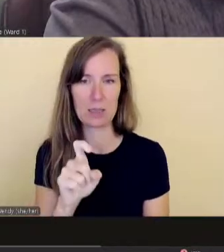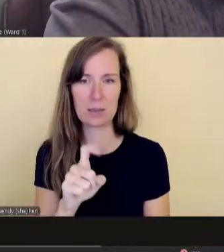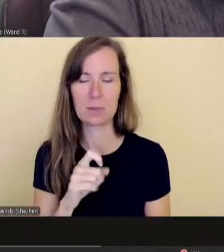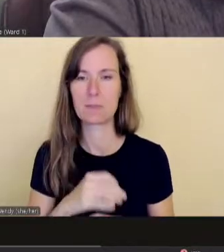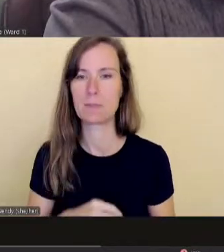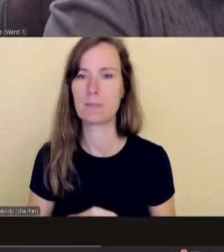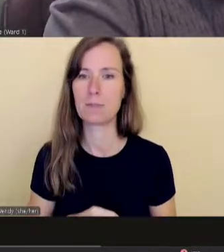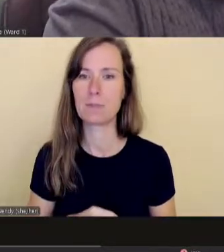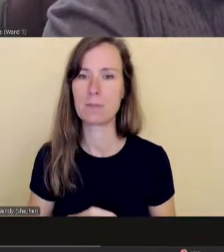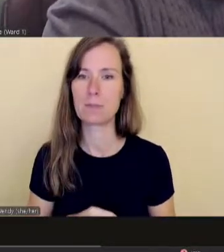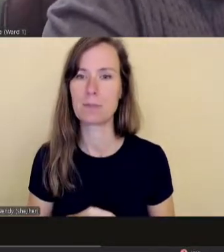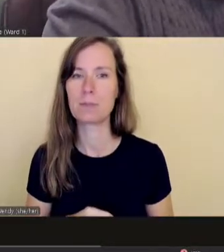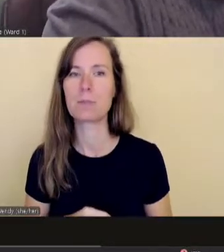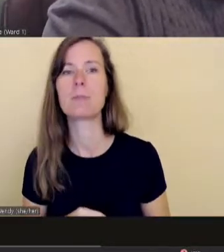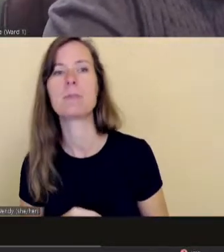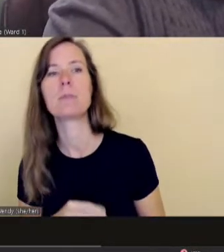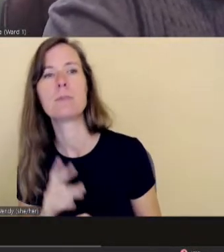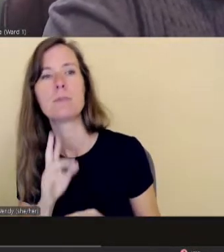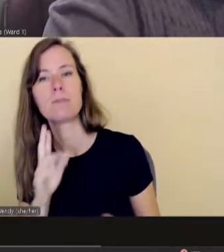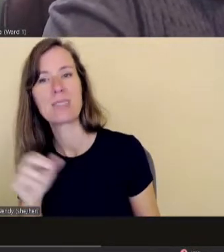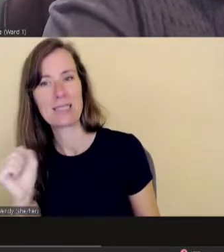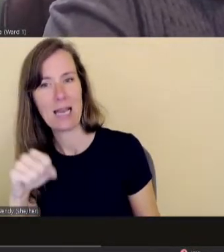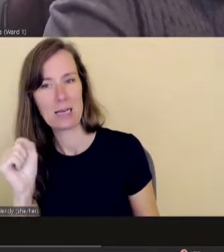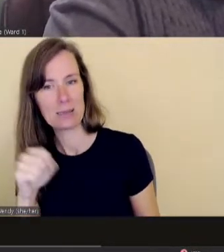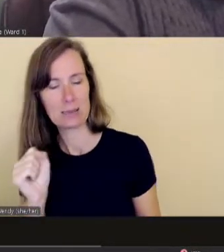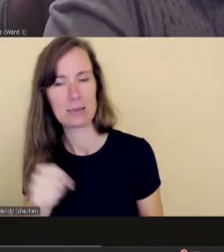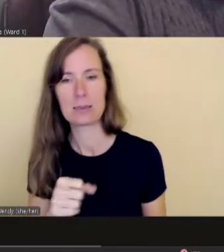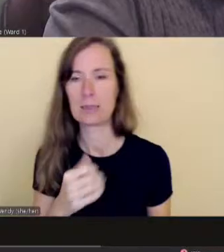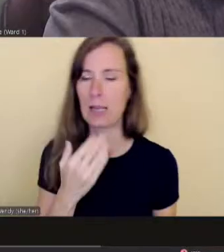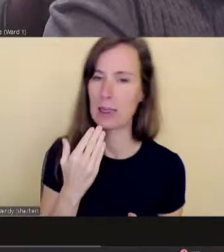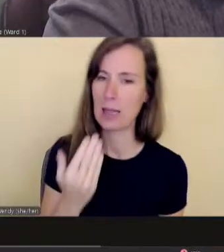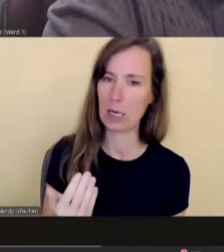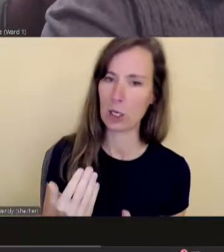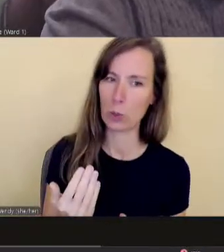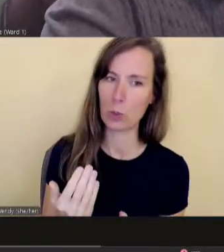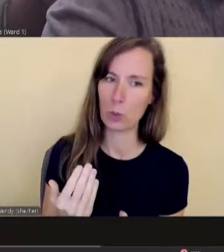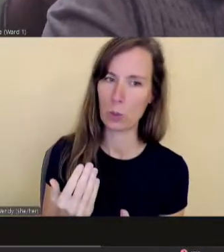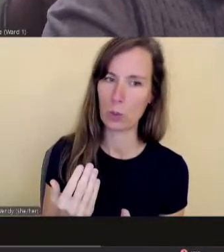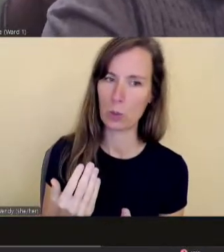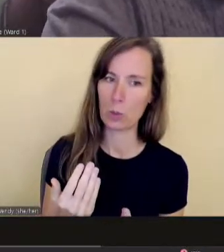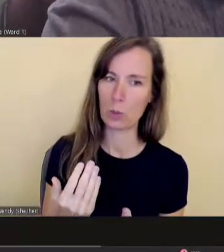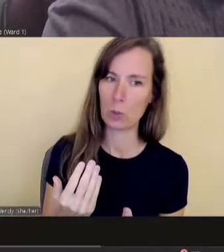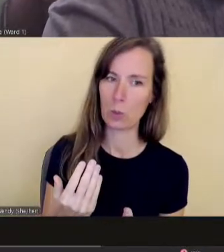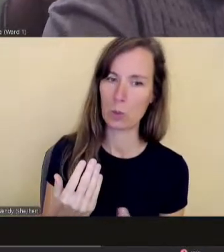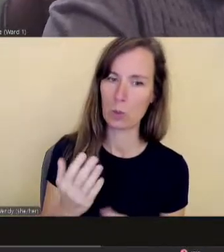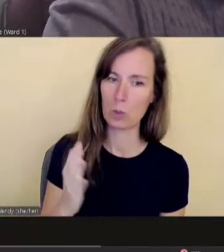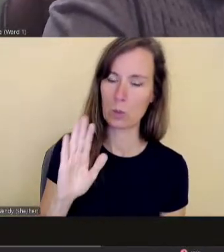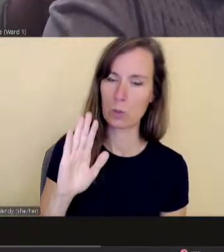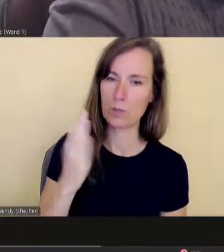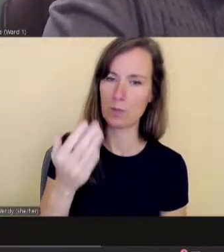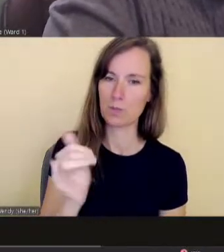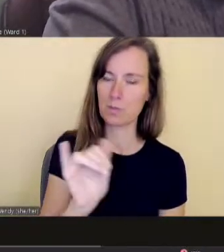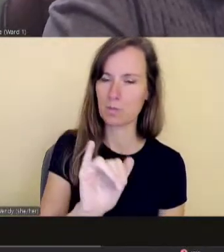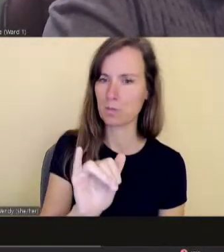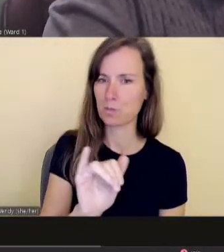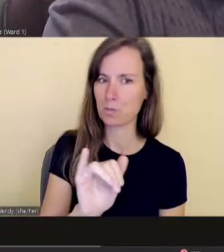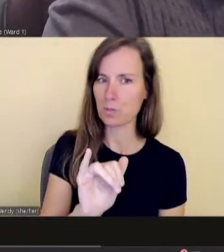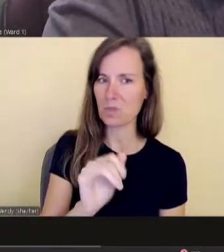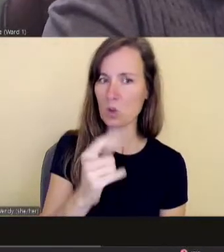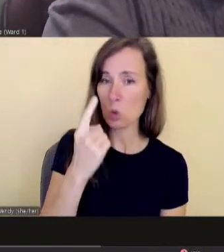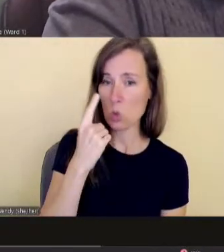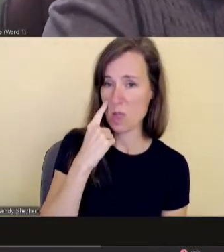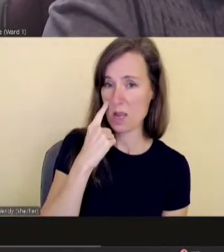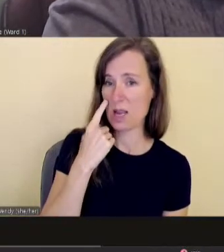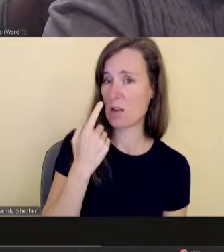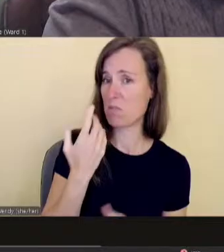Yes, ma'am. Great. Thank you. But it seems like you think it's likely that we'll